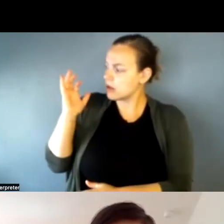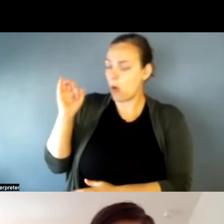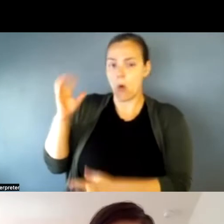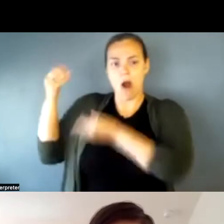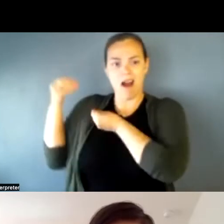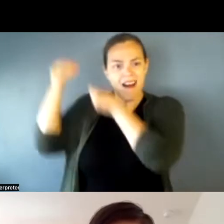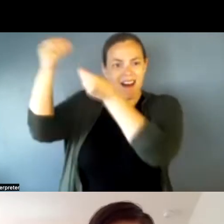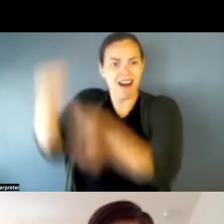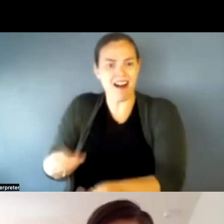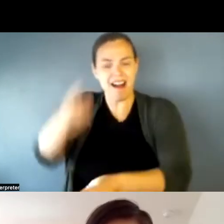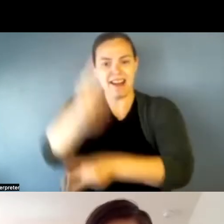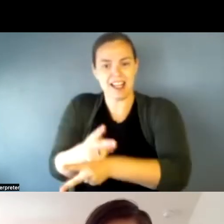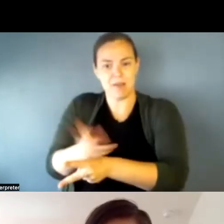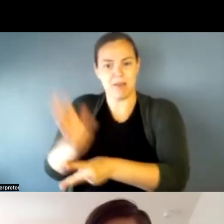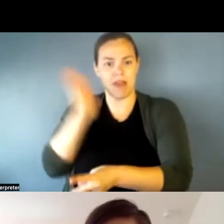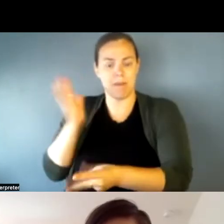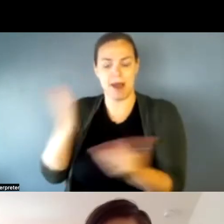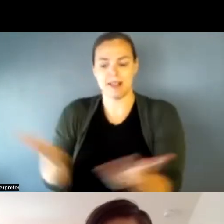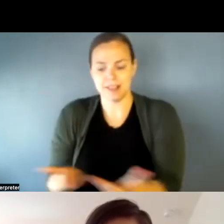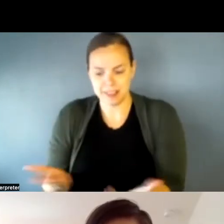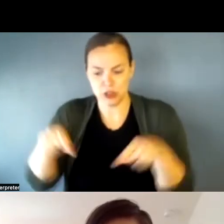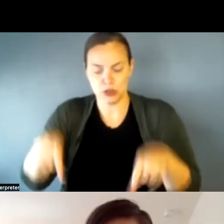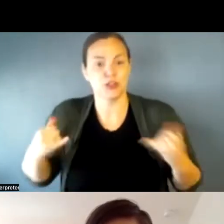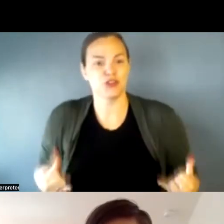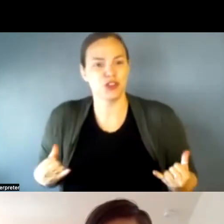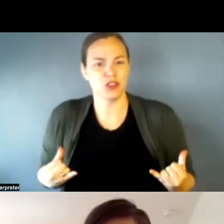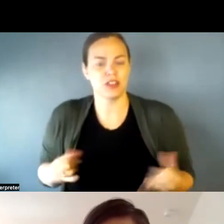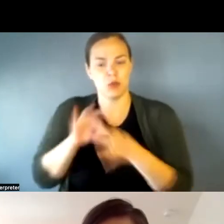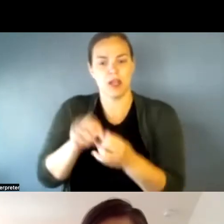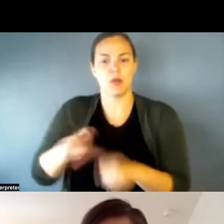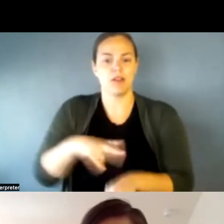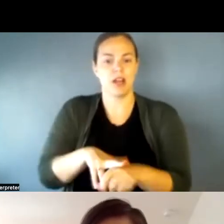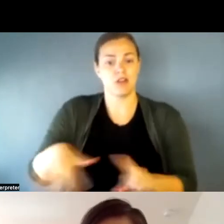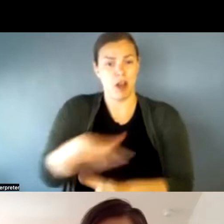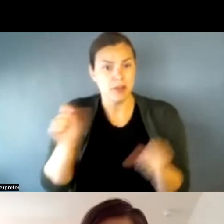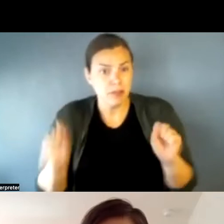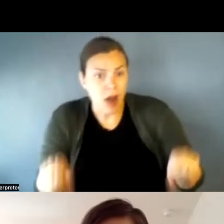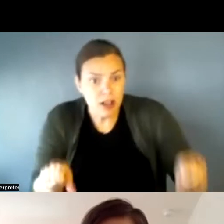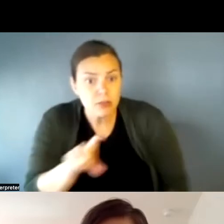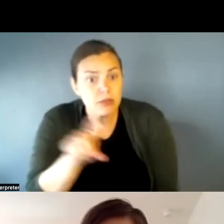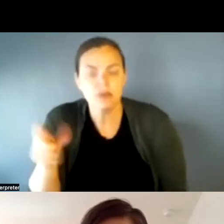present when it comes to like the natural environment, if that's possible?